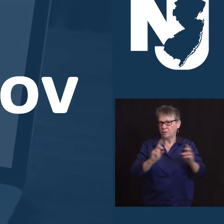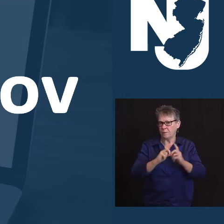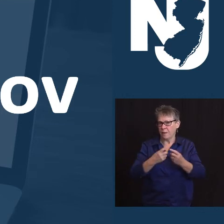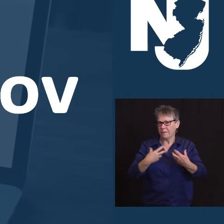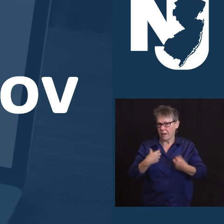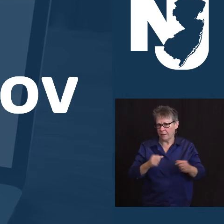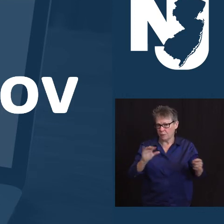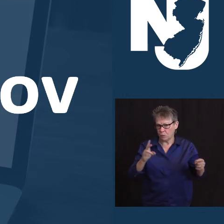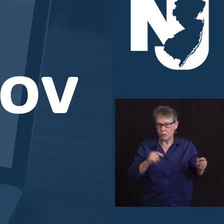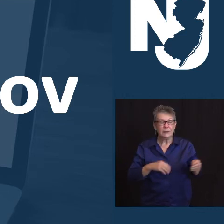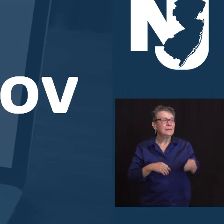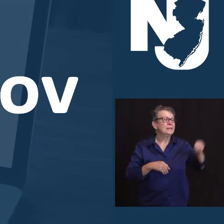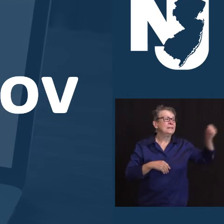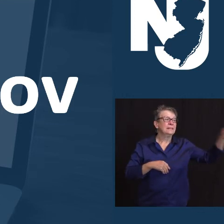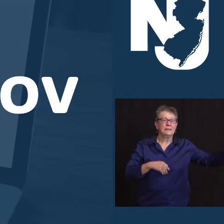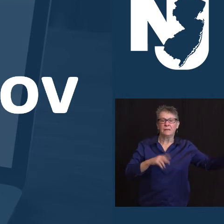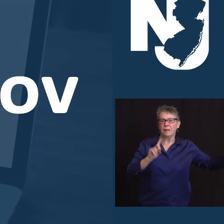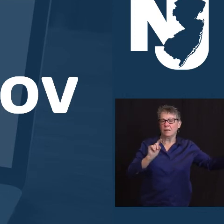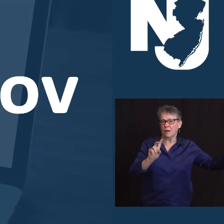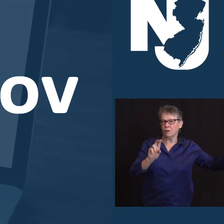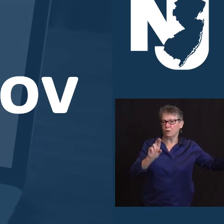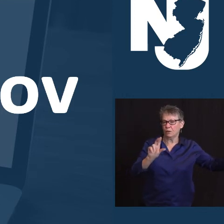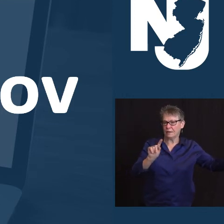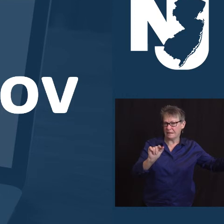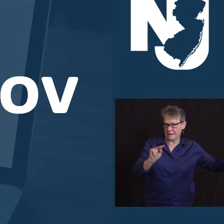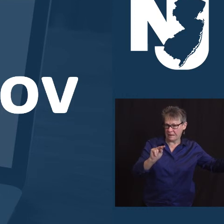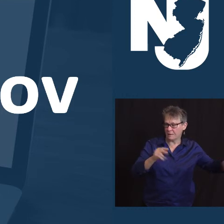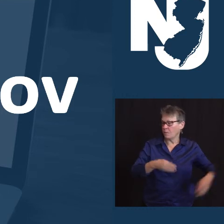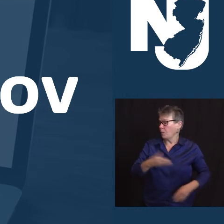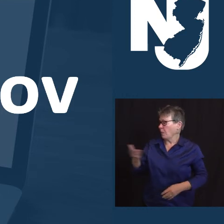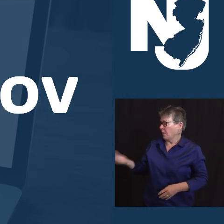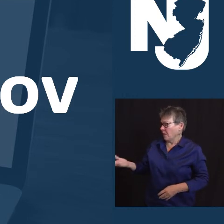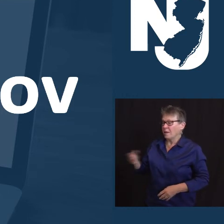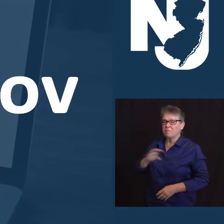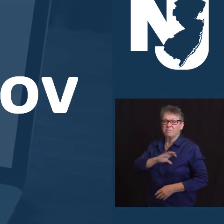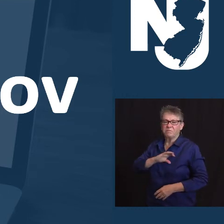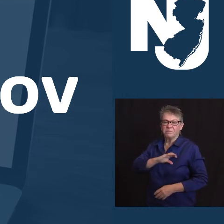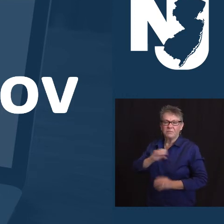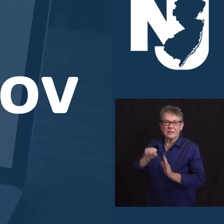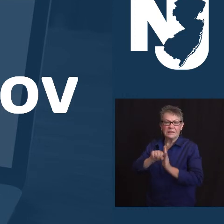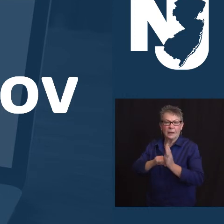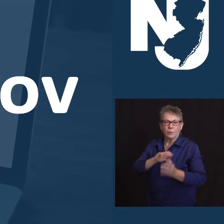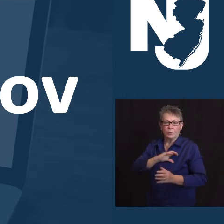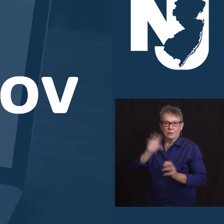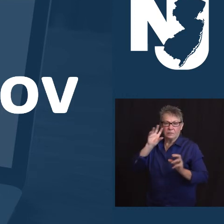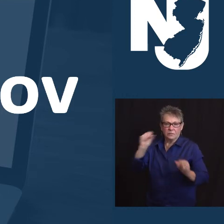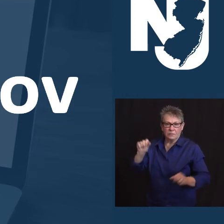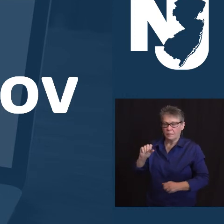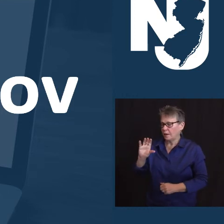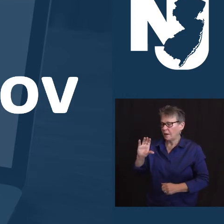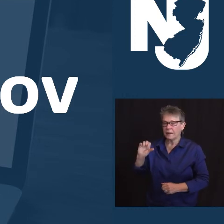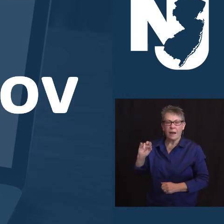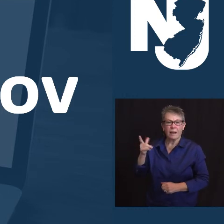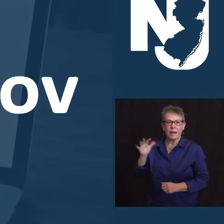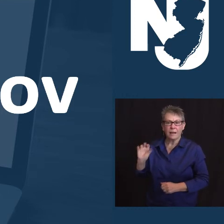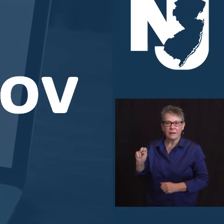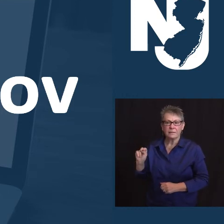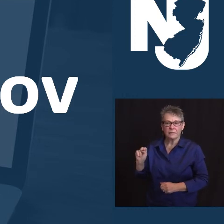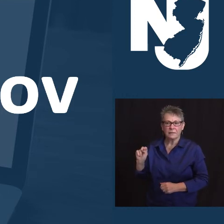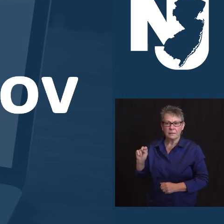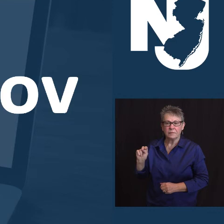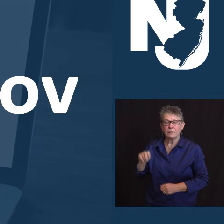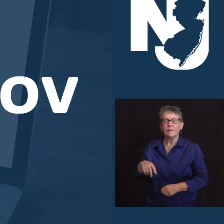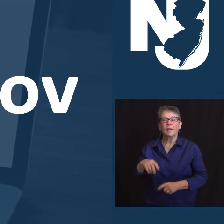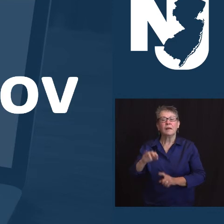of the State Police, Colonel Pat Callahan. Jared Maples is with us, the Director of the Office of Homeland Security and Preparedness, Chief Counsel Parimal